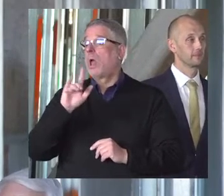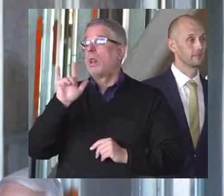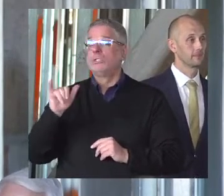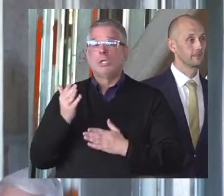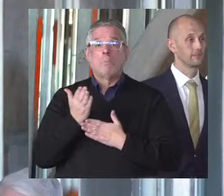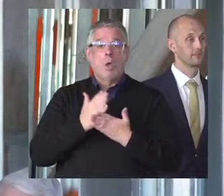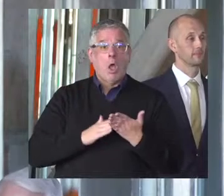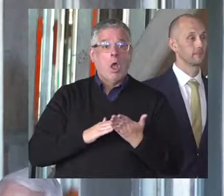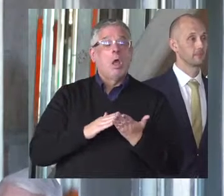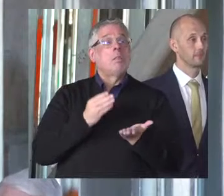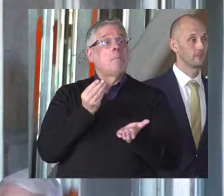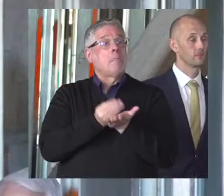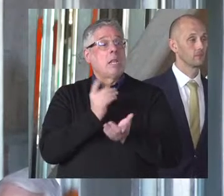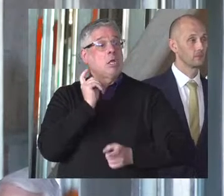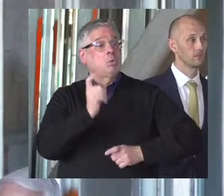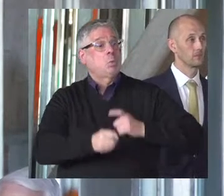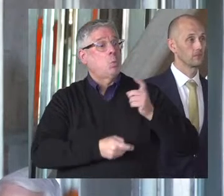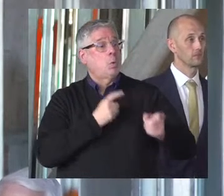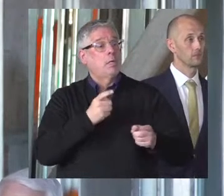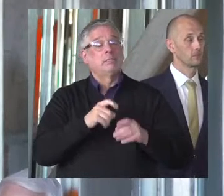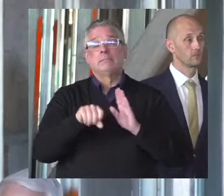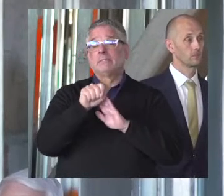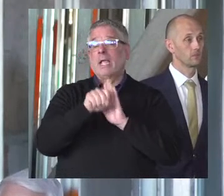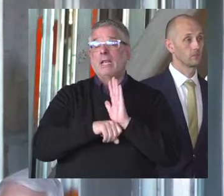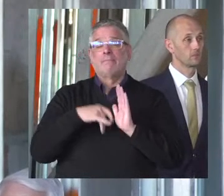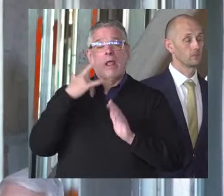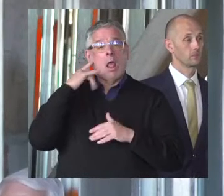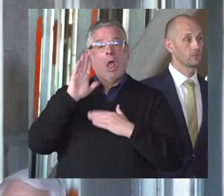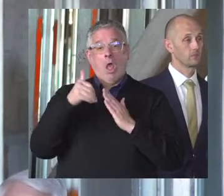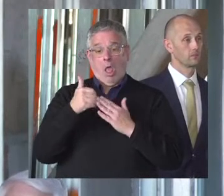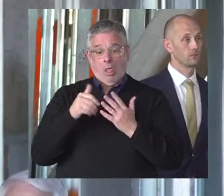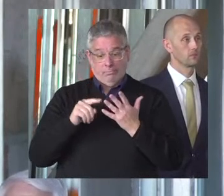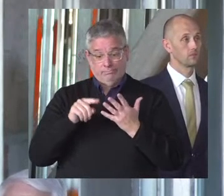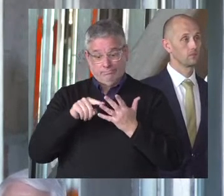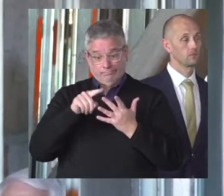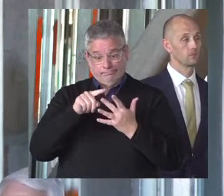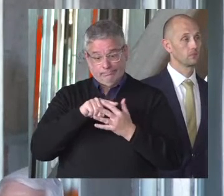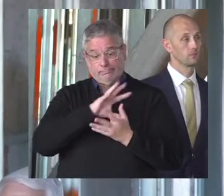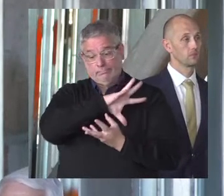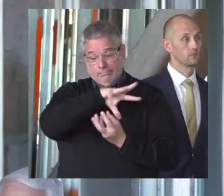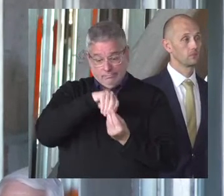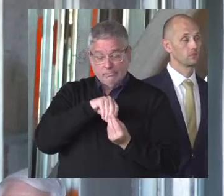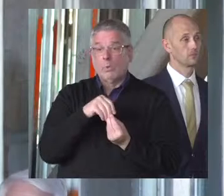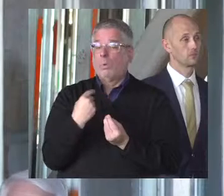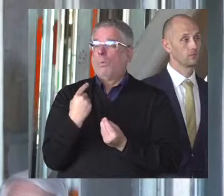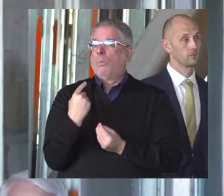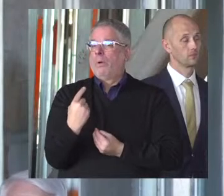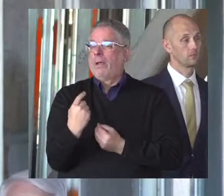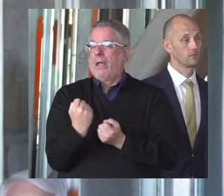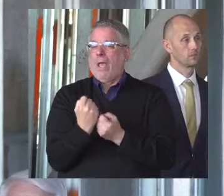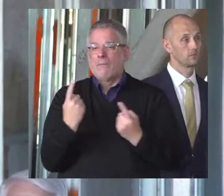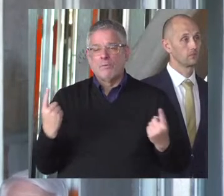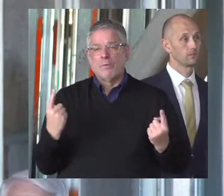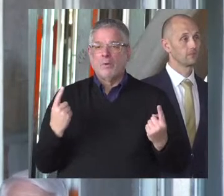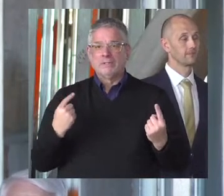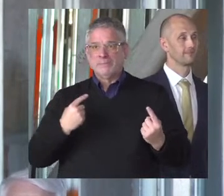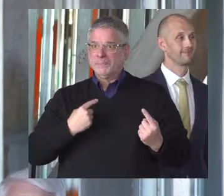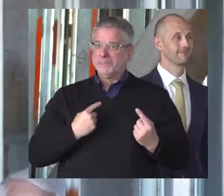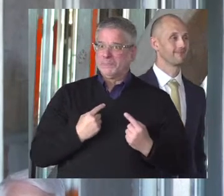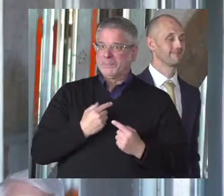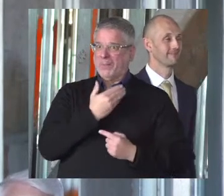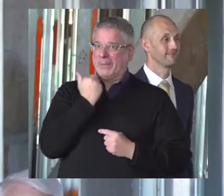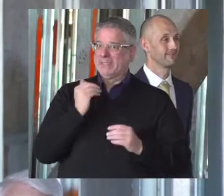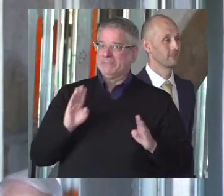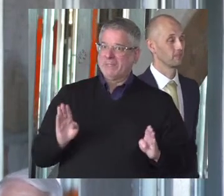the philanthropy that came in, the state of California, and all those things came together, and everybody was on their best behavior